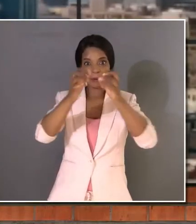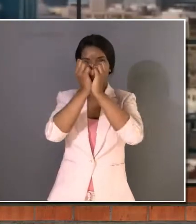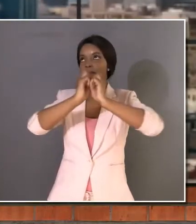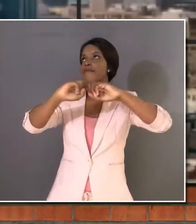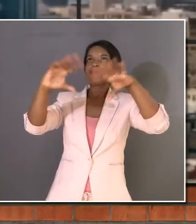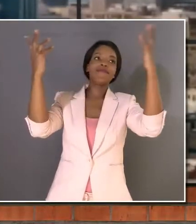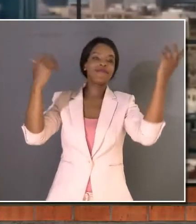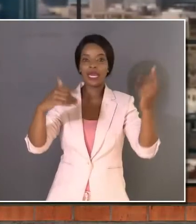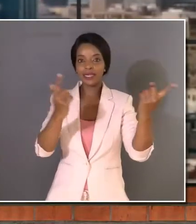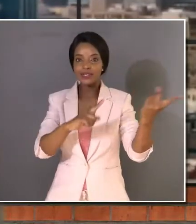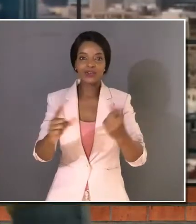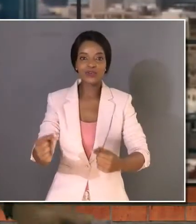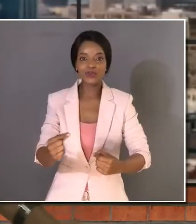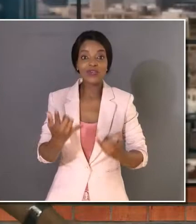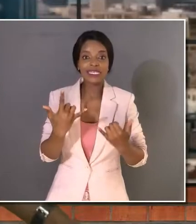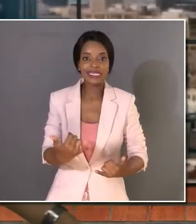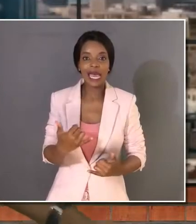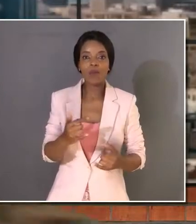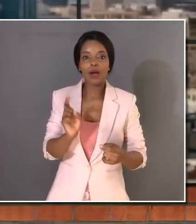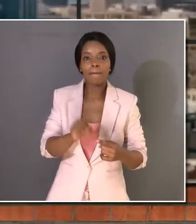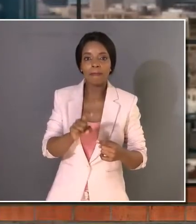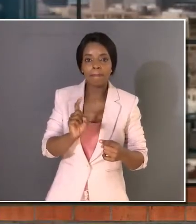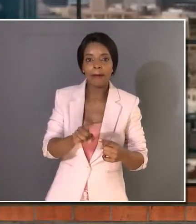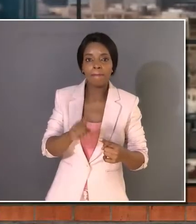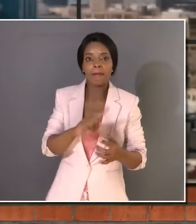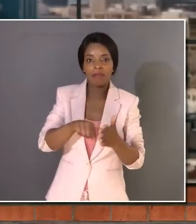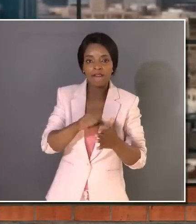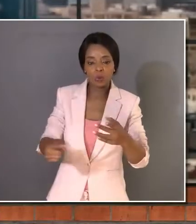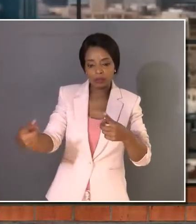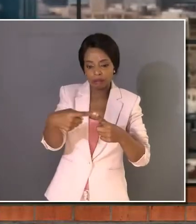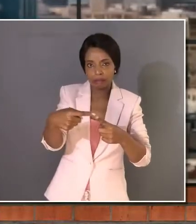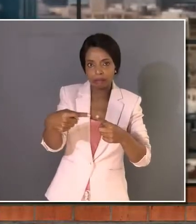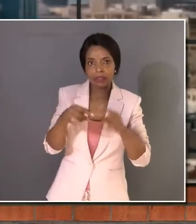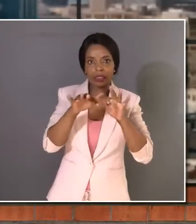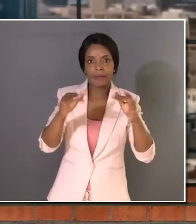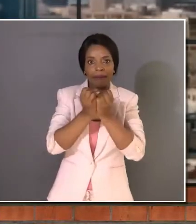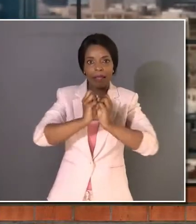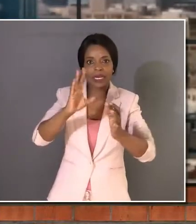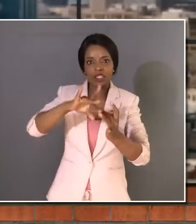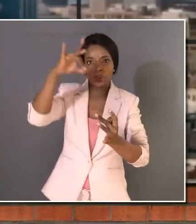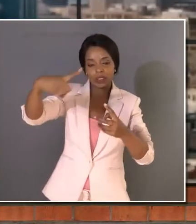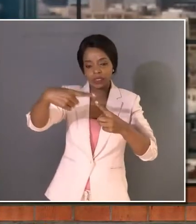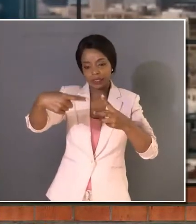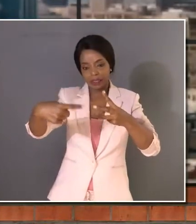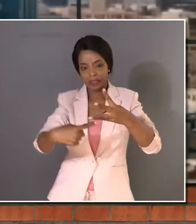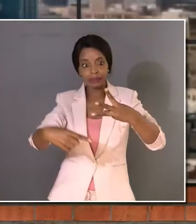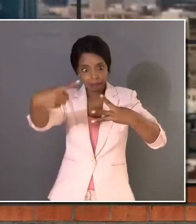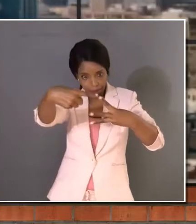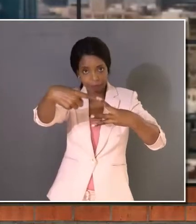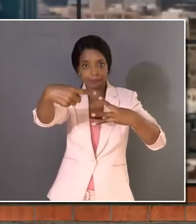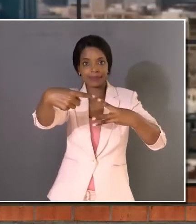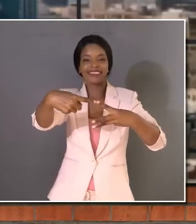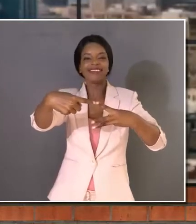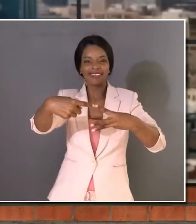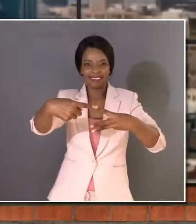popular answer to that. So we're able to have been able to populate all of those answers that you gave in just to make sure that it worked. And it